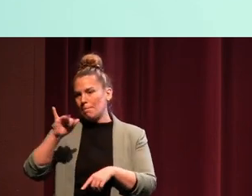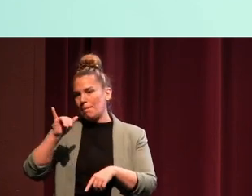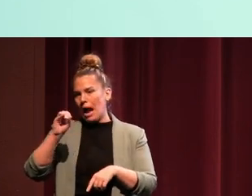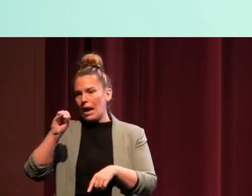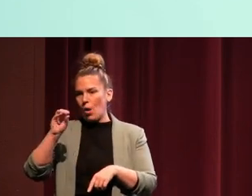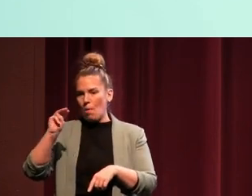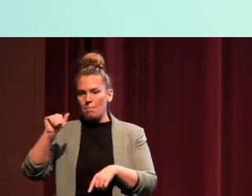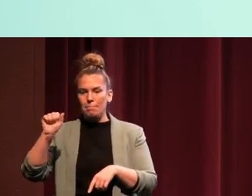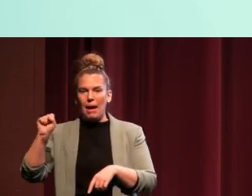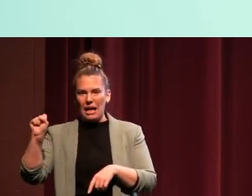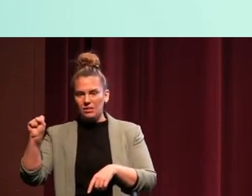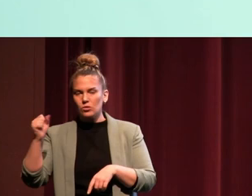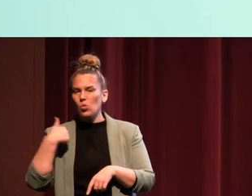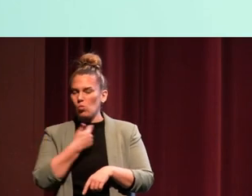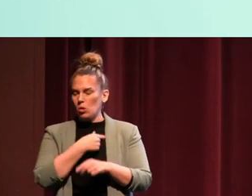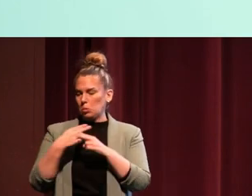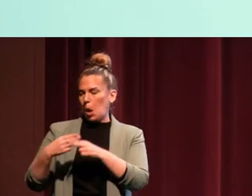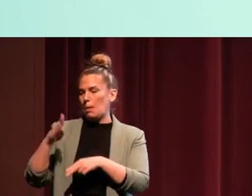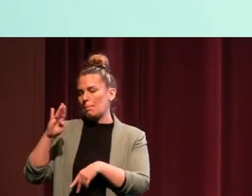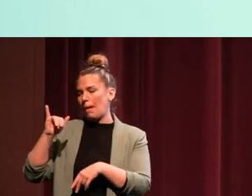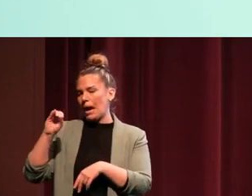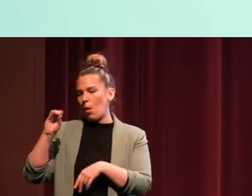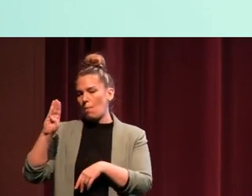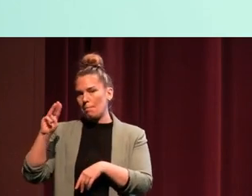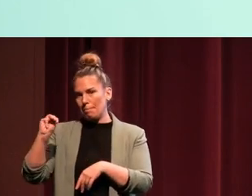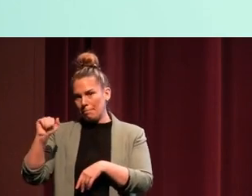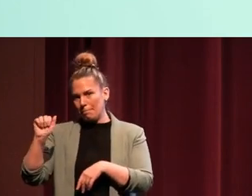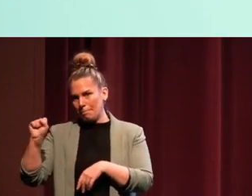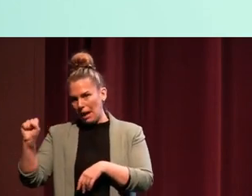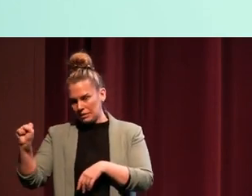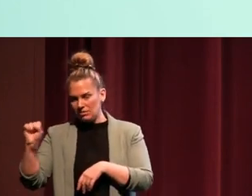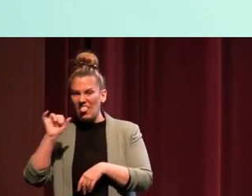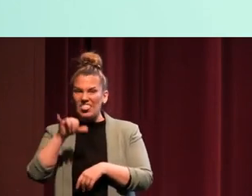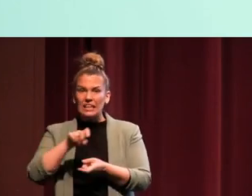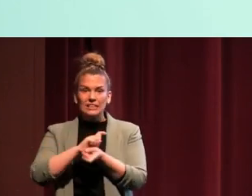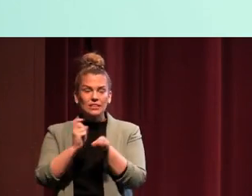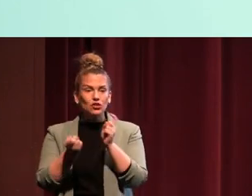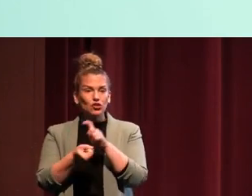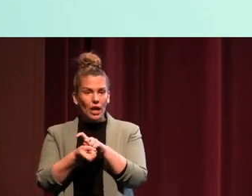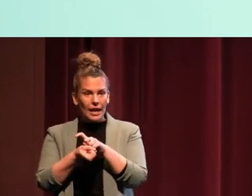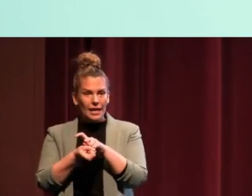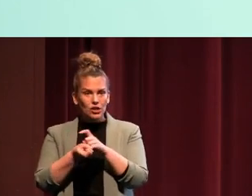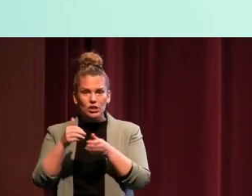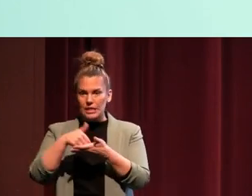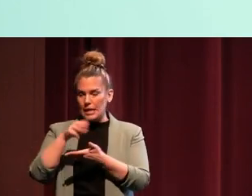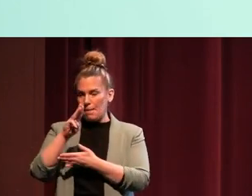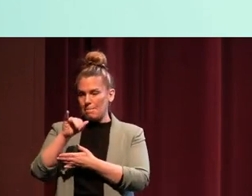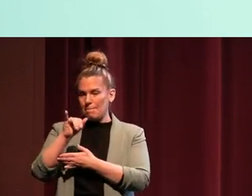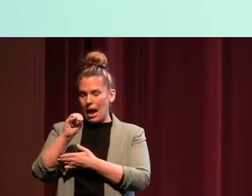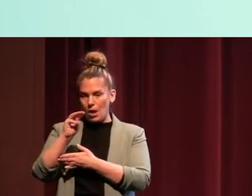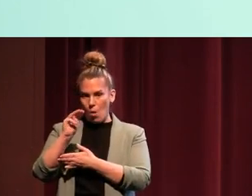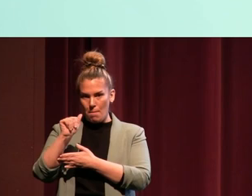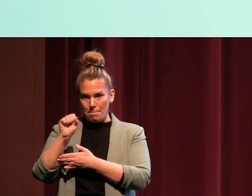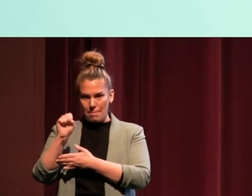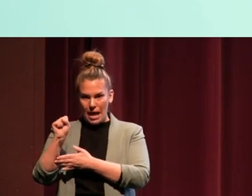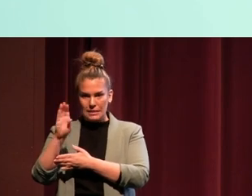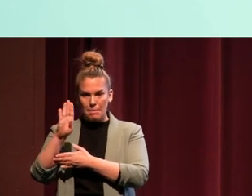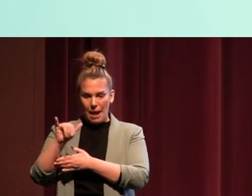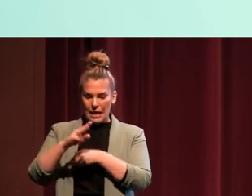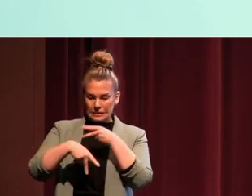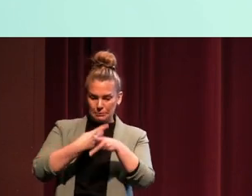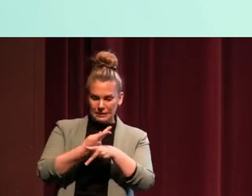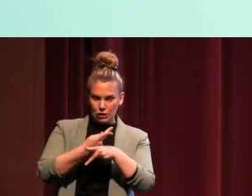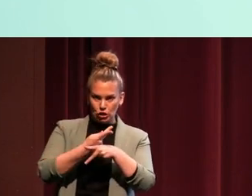biomass. And this is the change in biomass by species